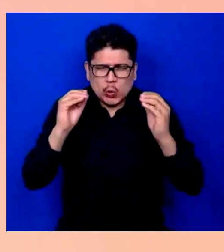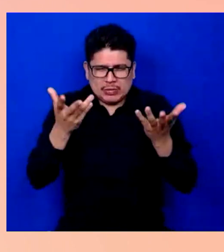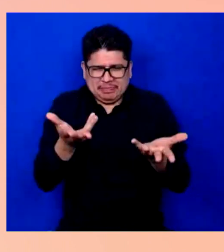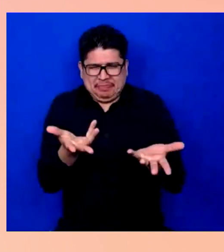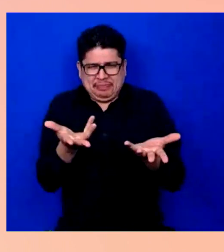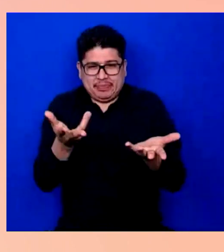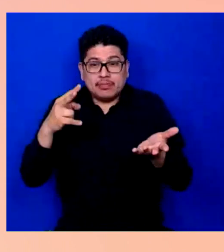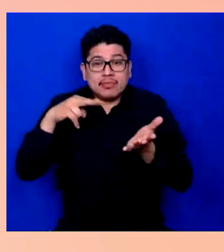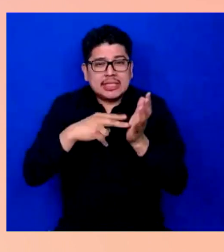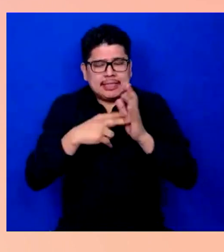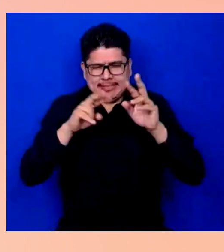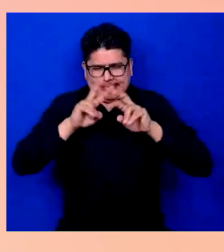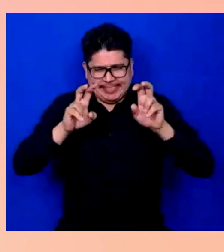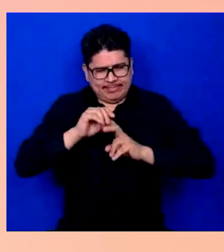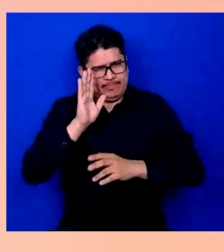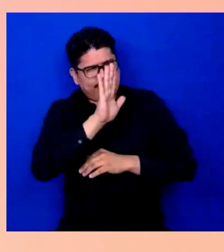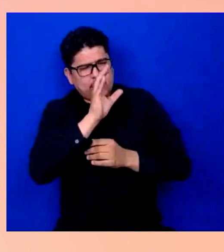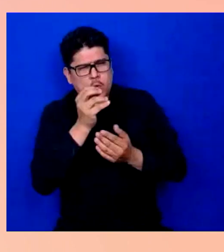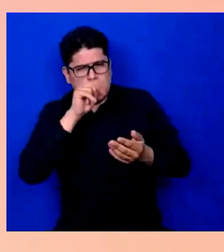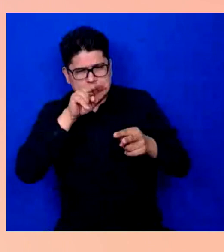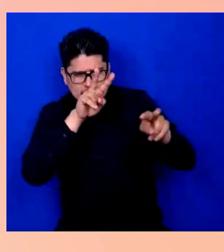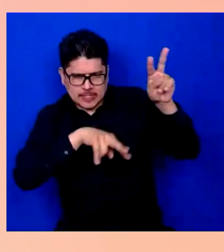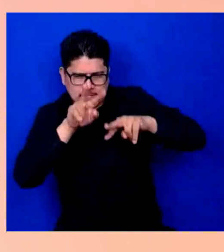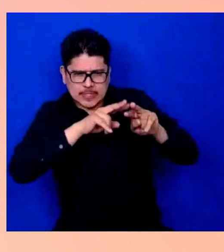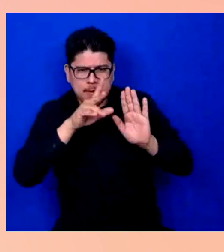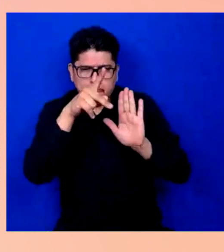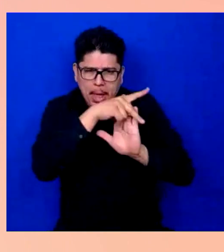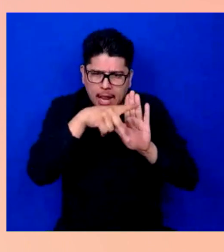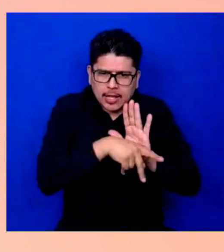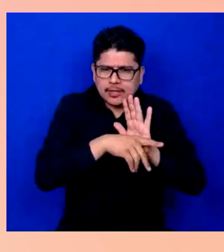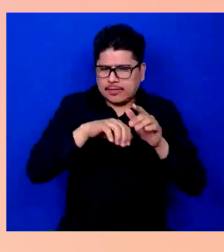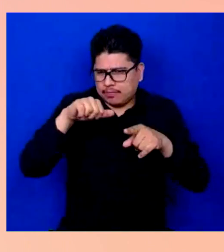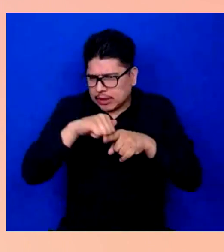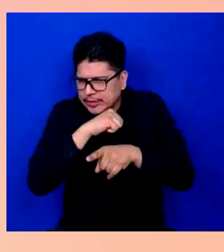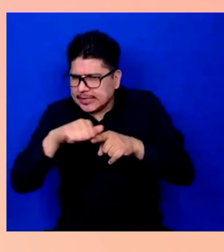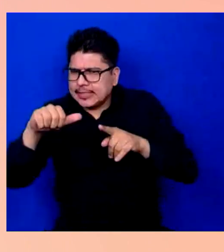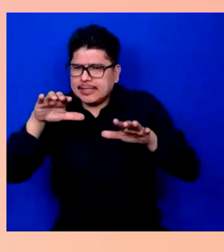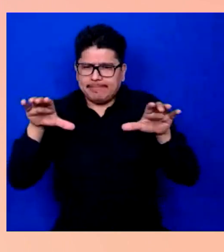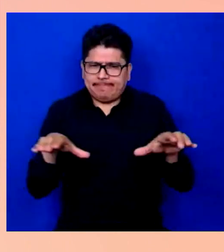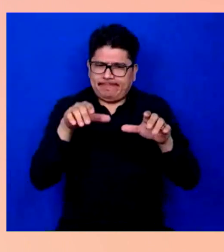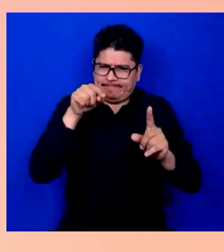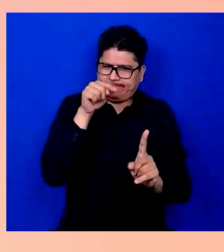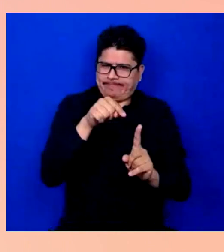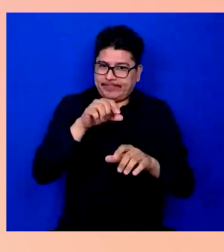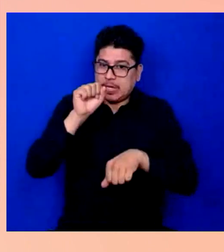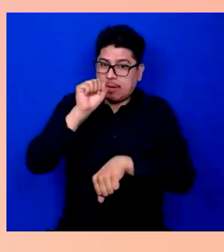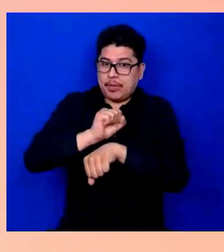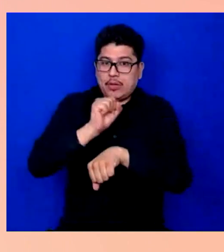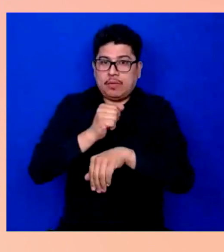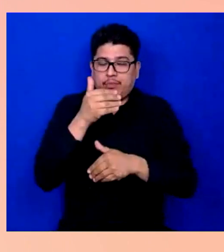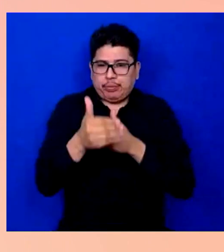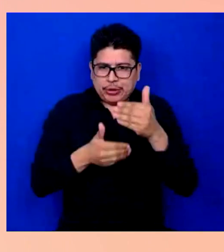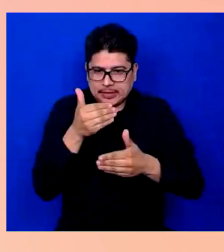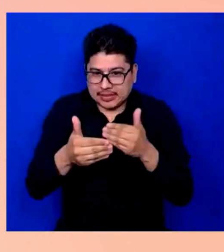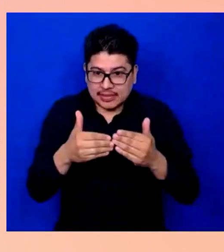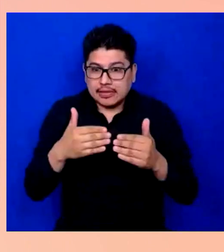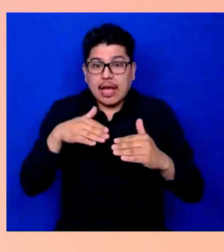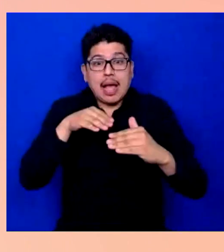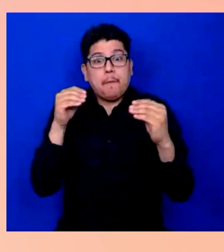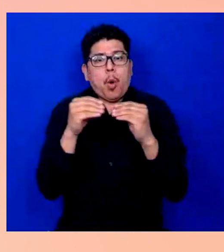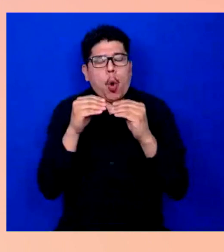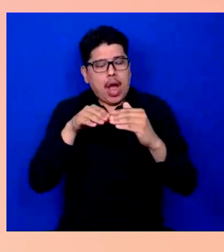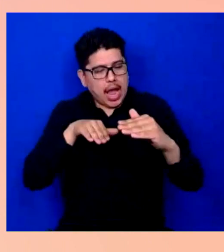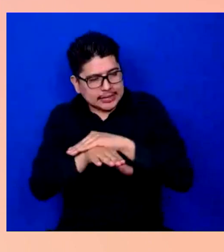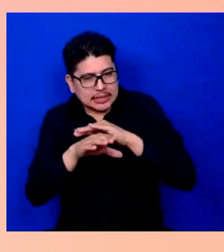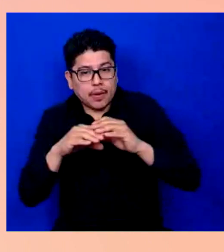policies and practices. Also, there are ways to make the employment processes way more accessible and give opportunities to people who might not normally